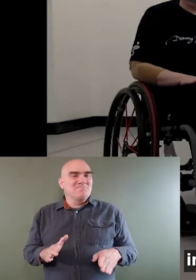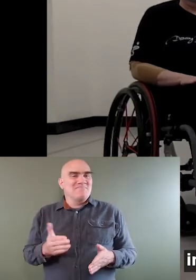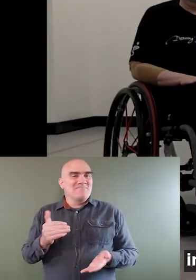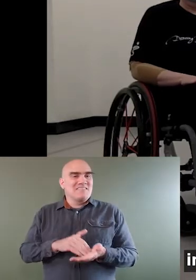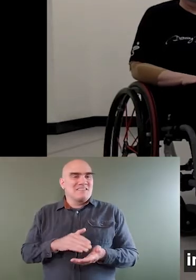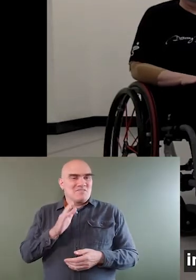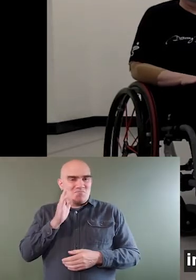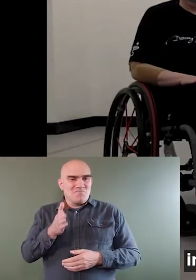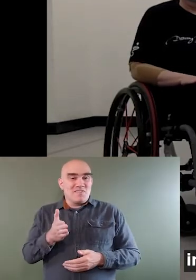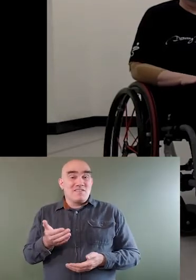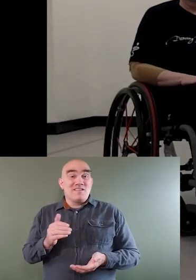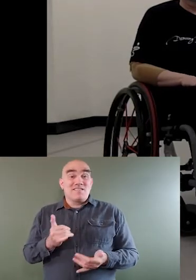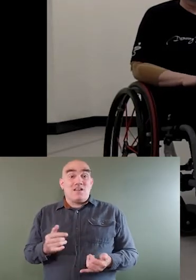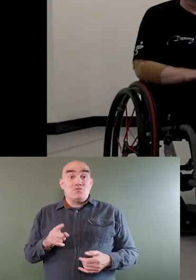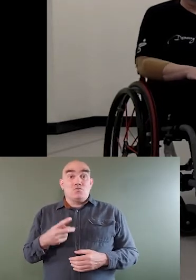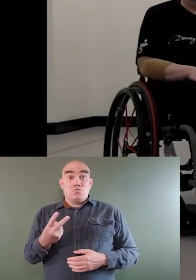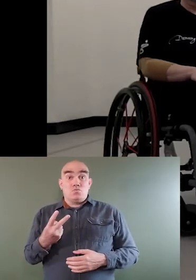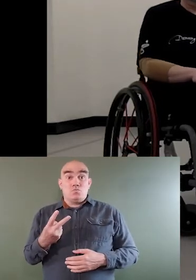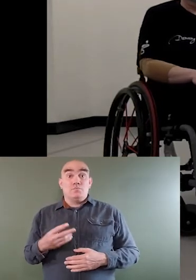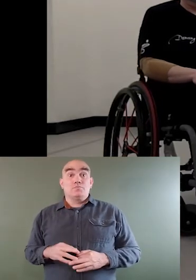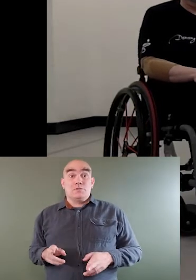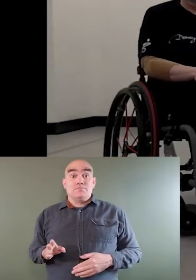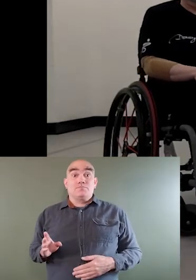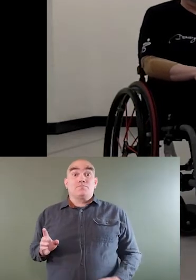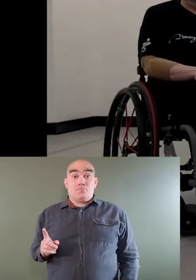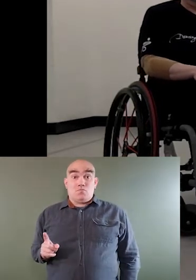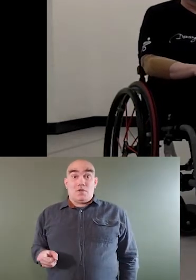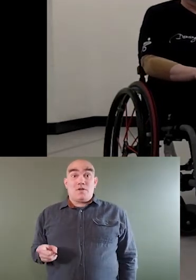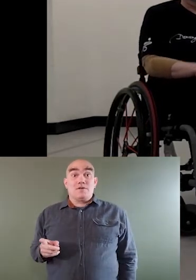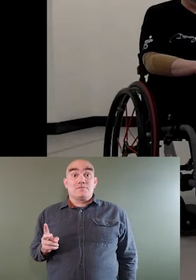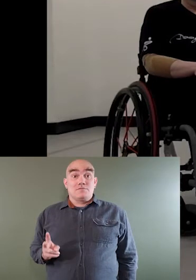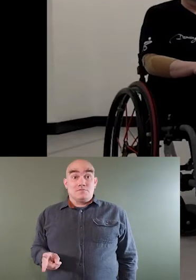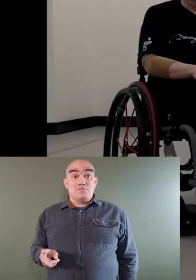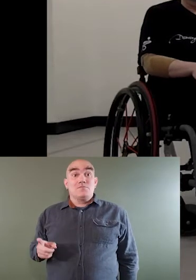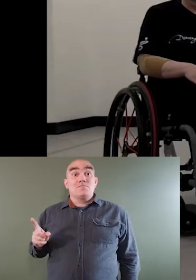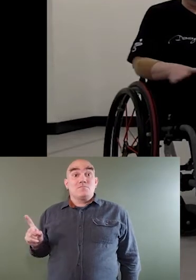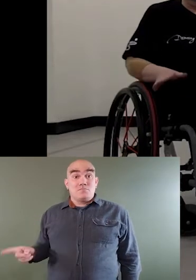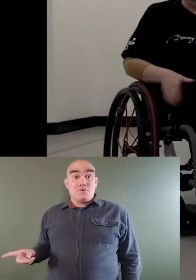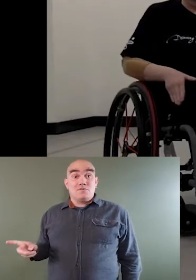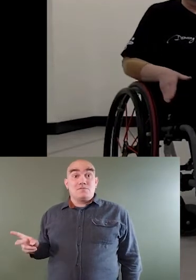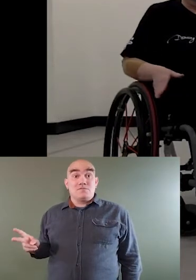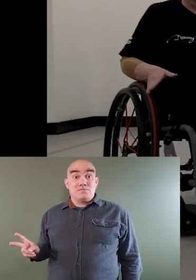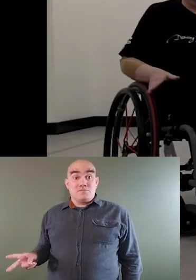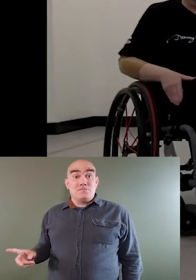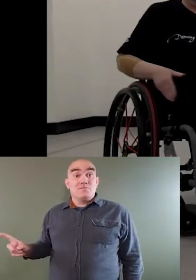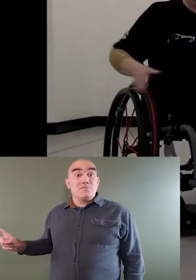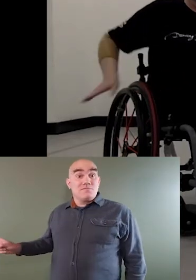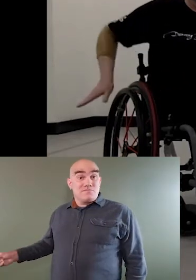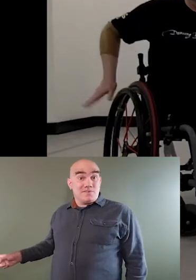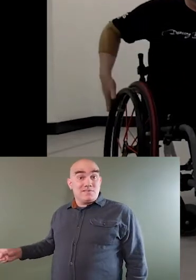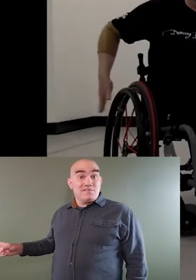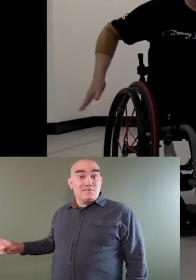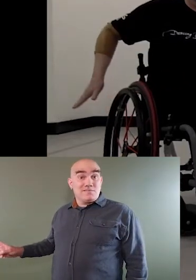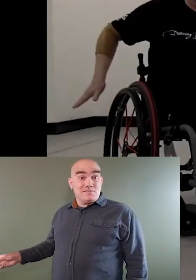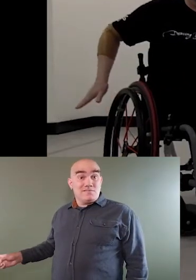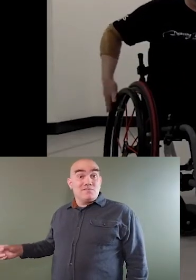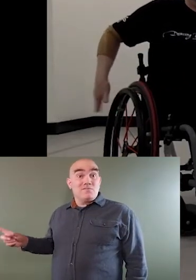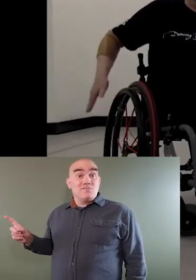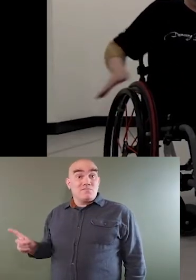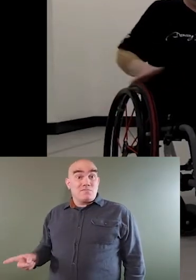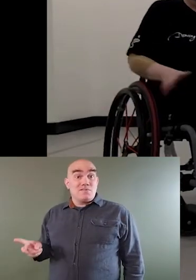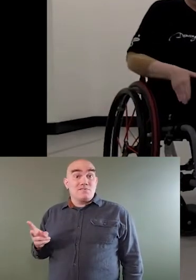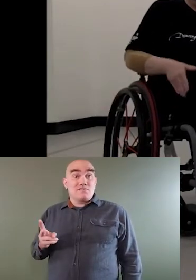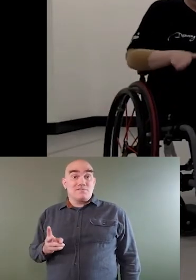only do 2 beats. Let's do that to the front. Let's go. 1, 2, side, 2, back,